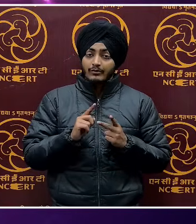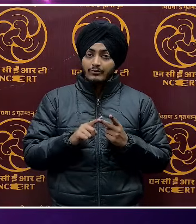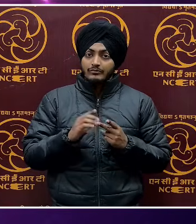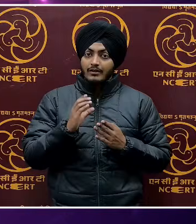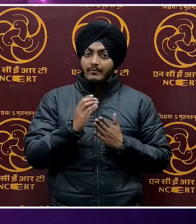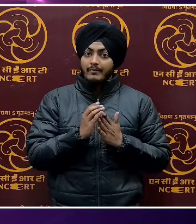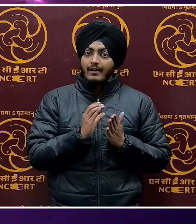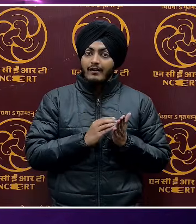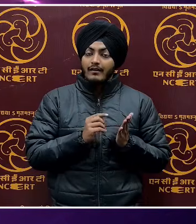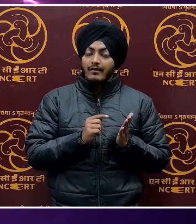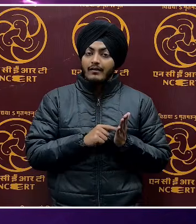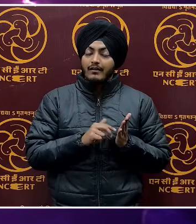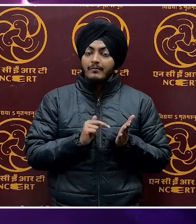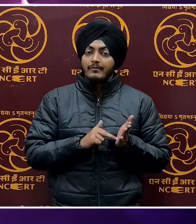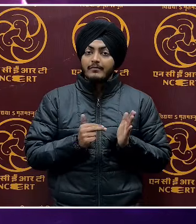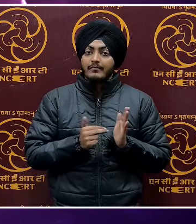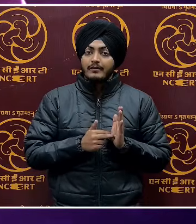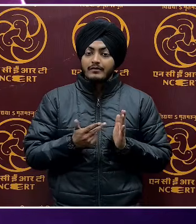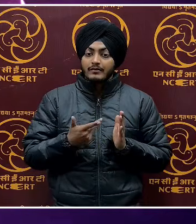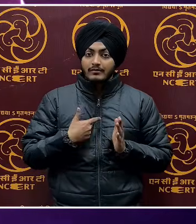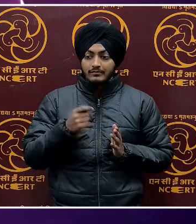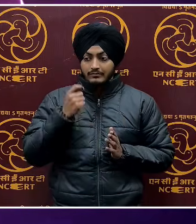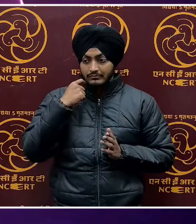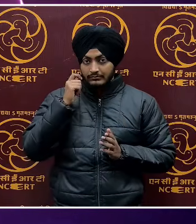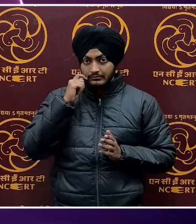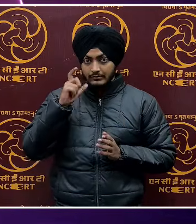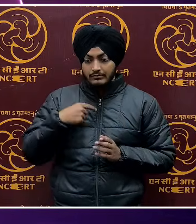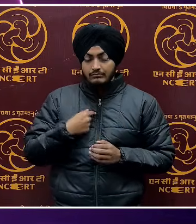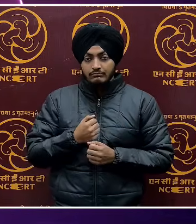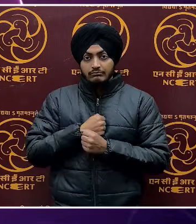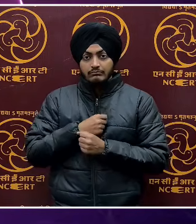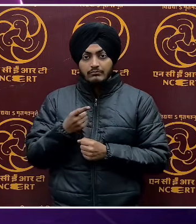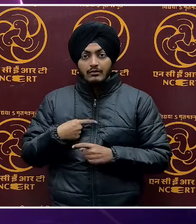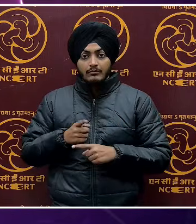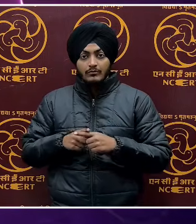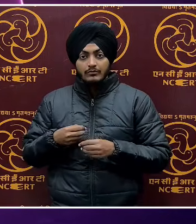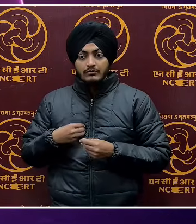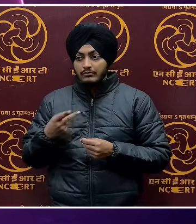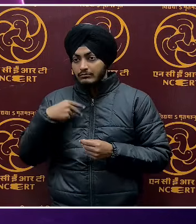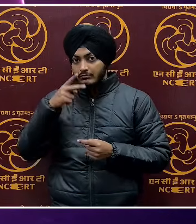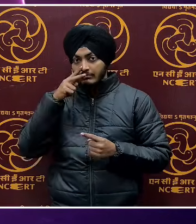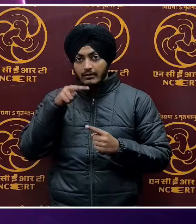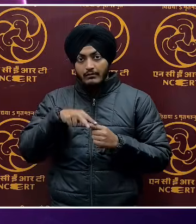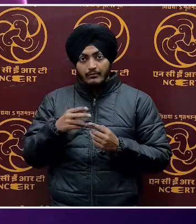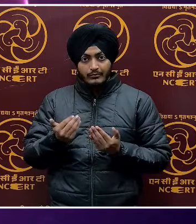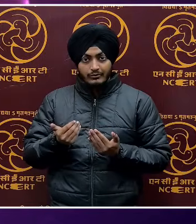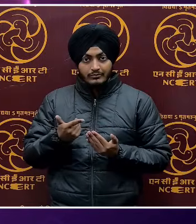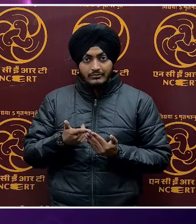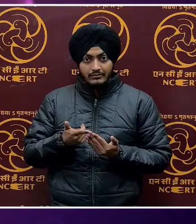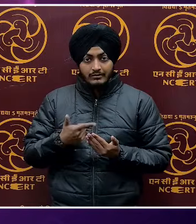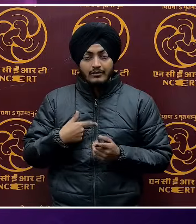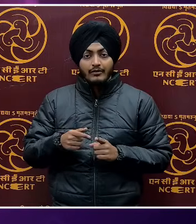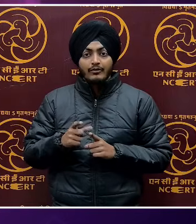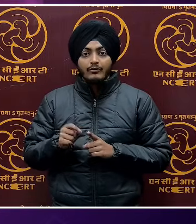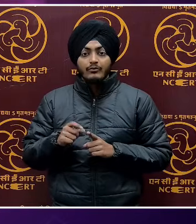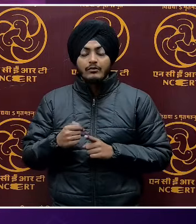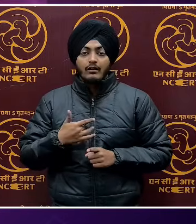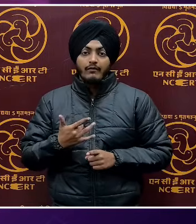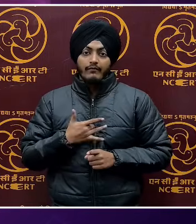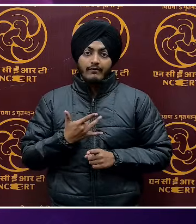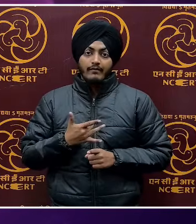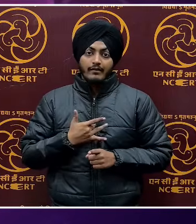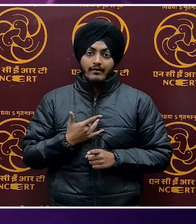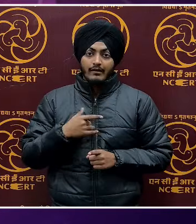see. Love, I think we can't see. No. Kindness, we can't see. No. Warmth also we can't see. No. But what we can do, we can feel them.